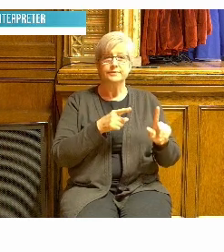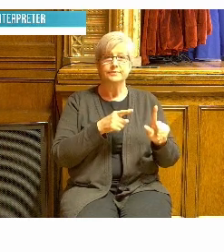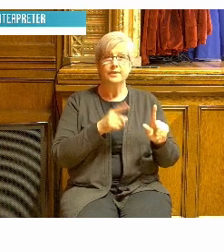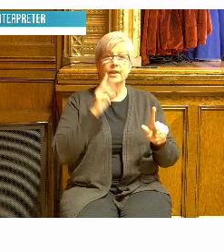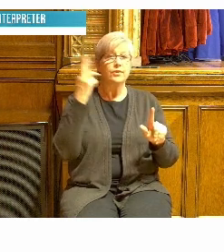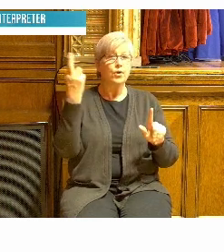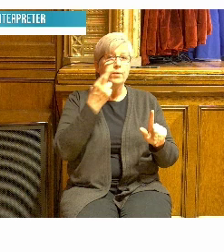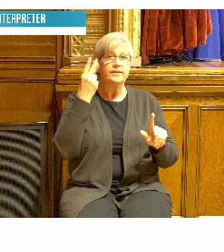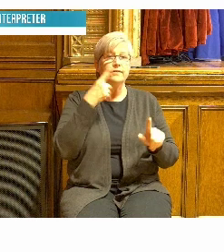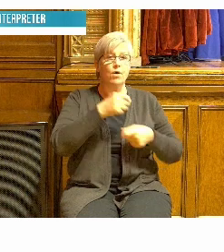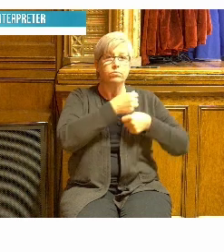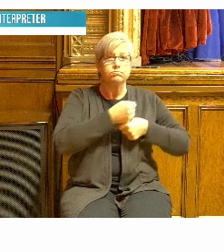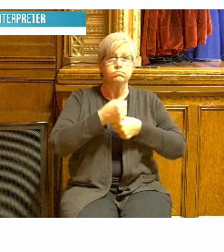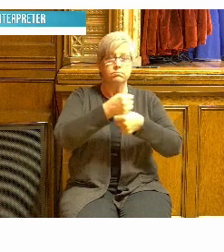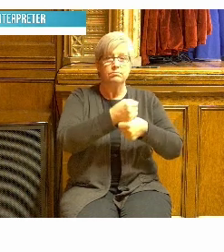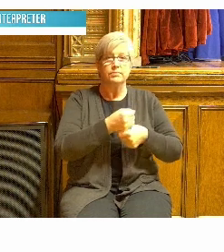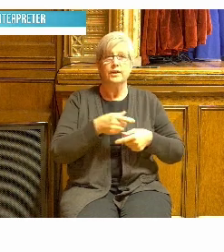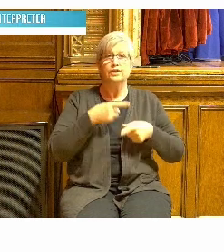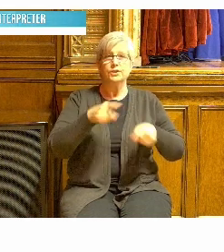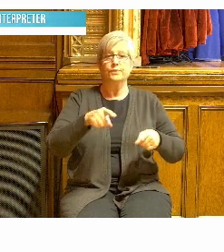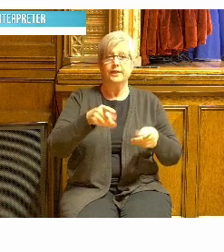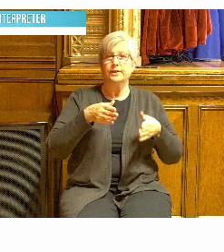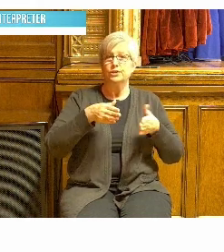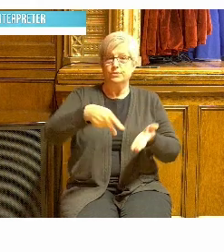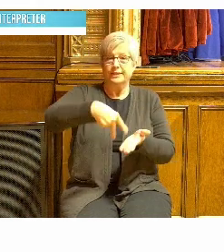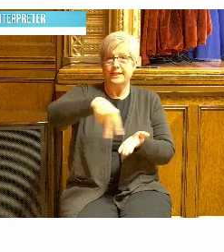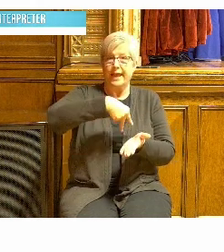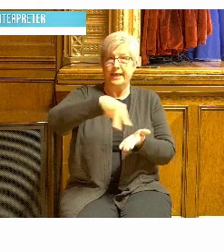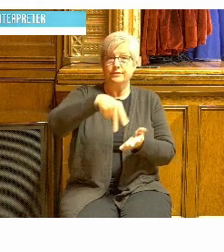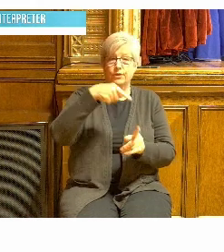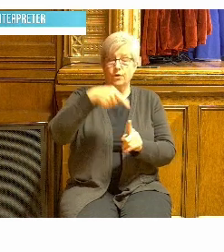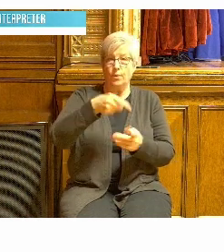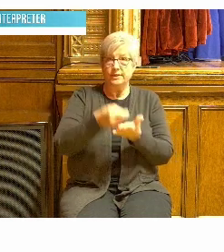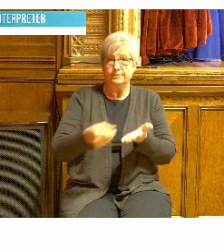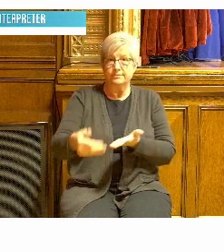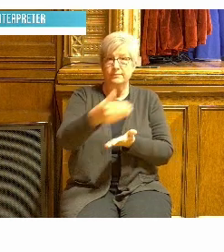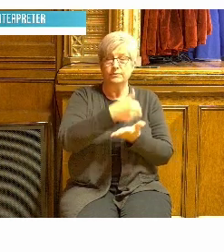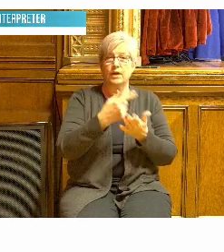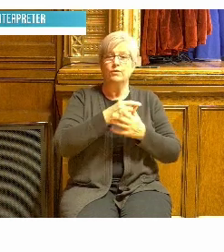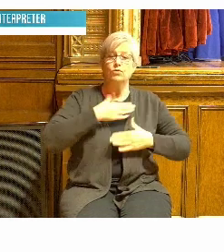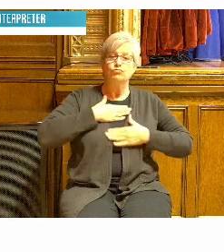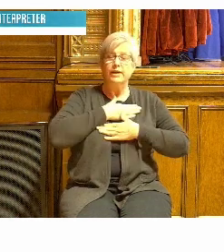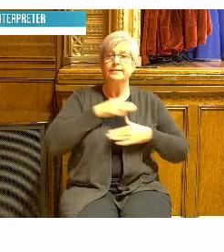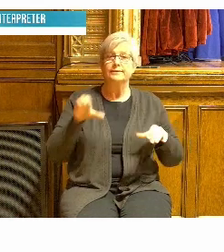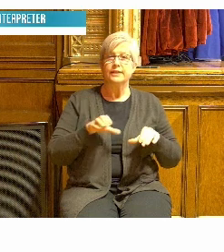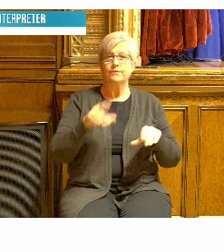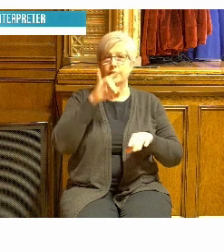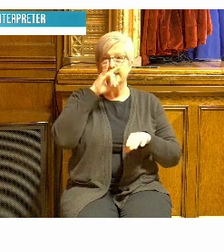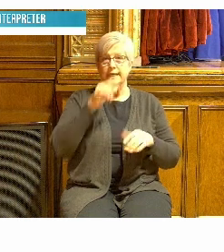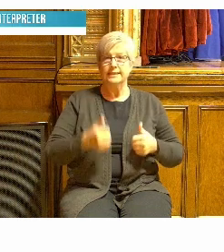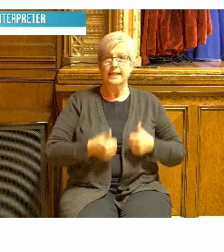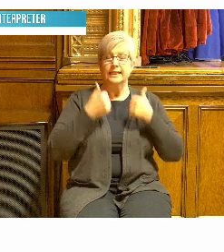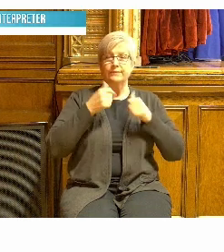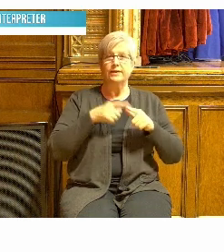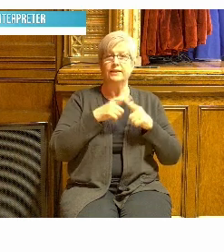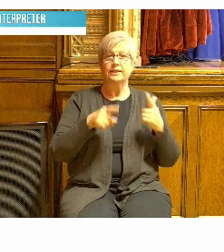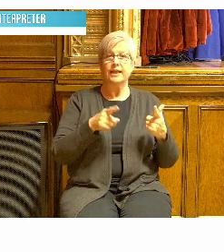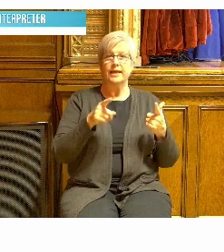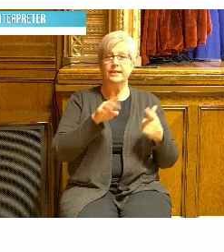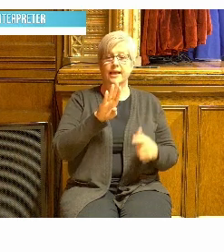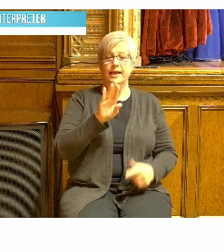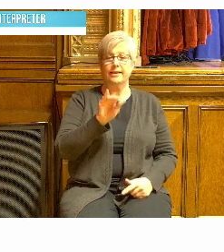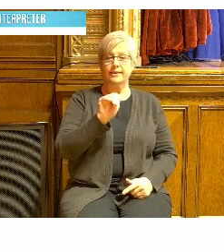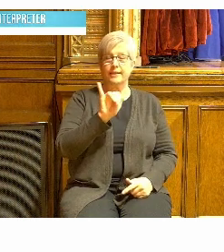uprising came during a street dance meant to raise money for recreational activities for kids living in the Baden-Ormond